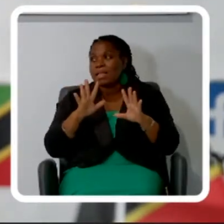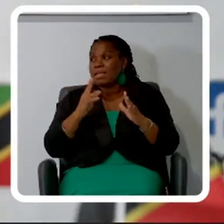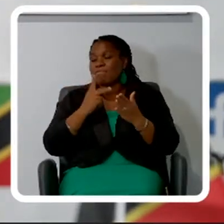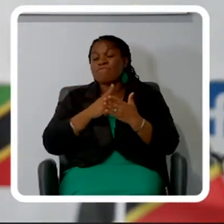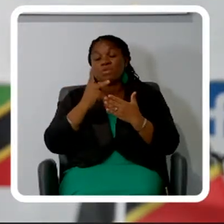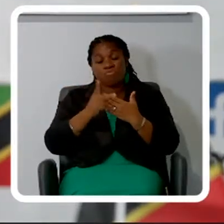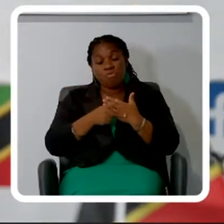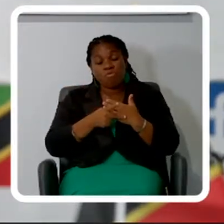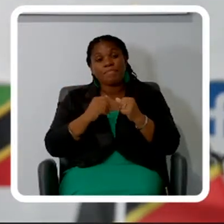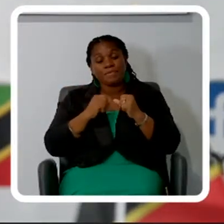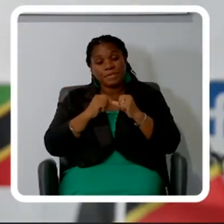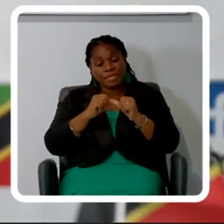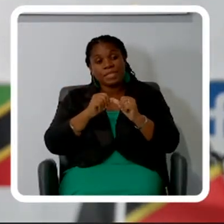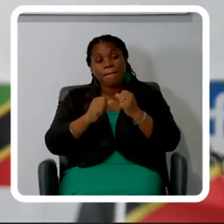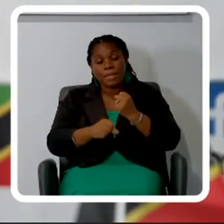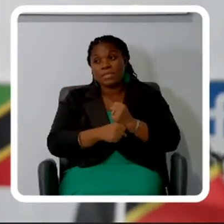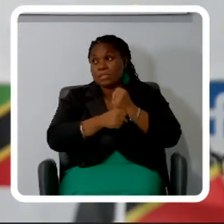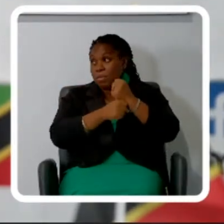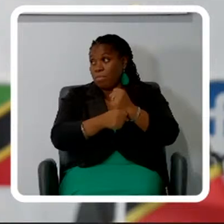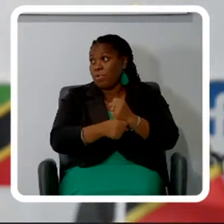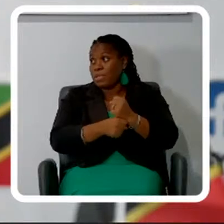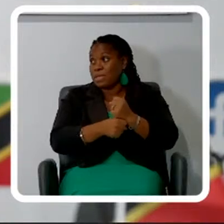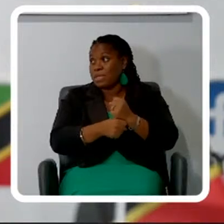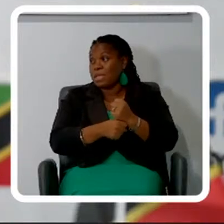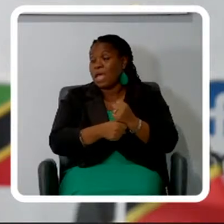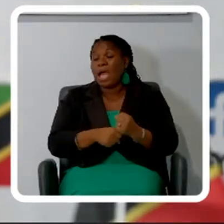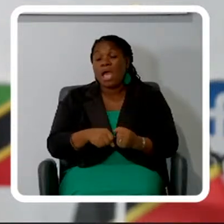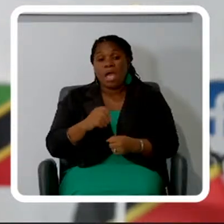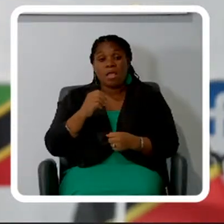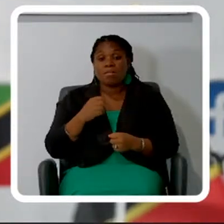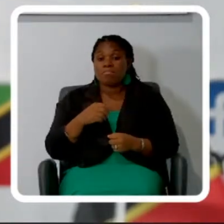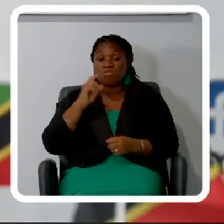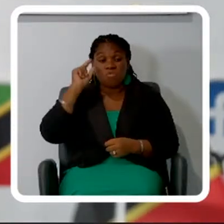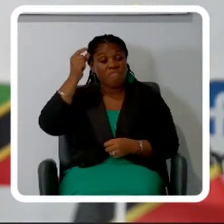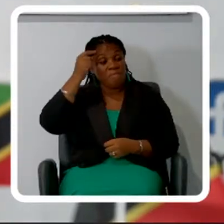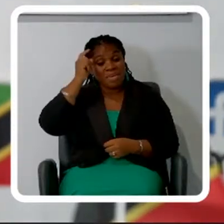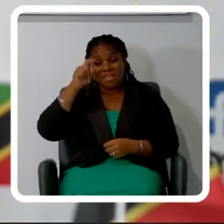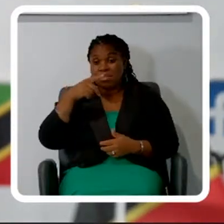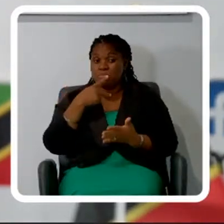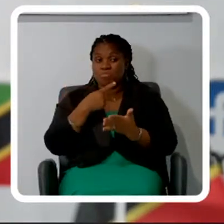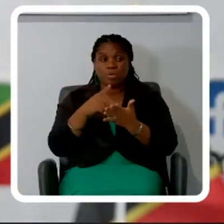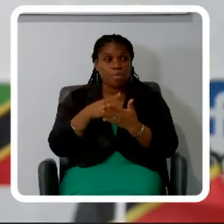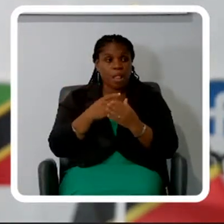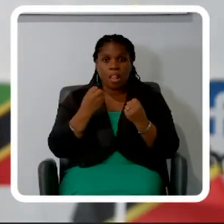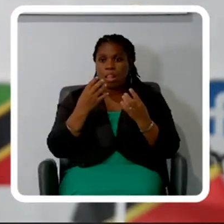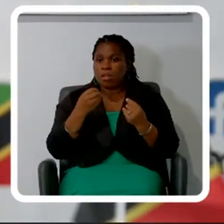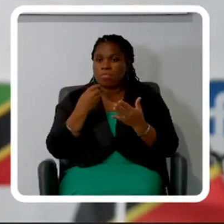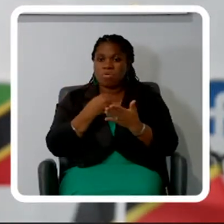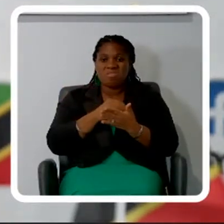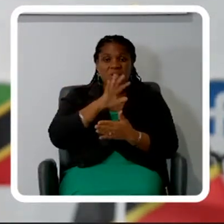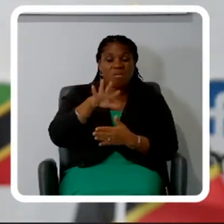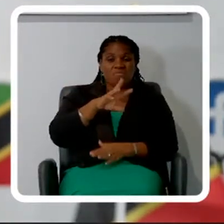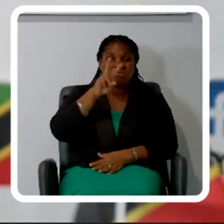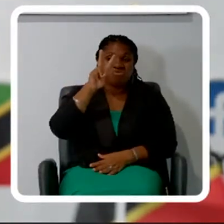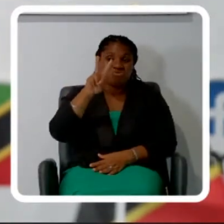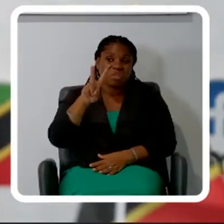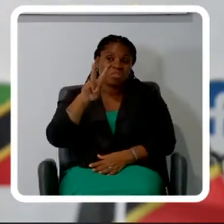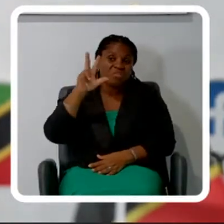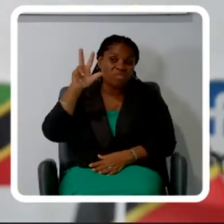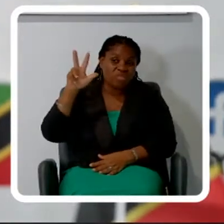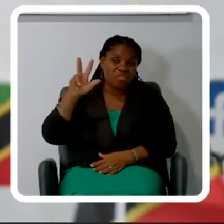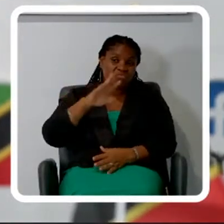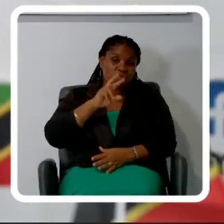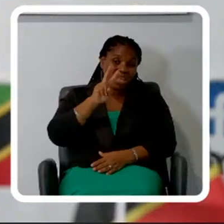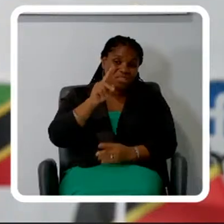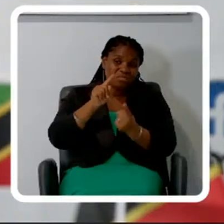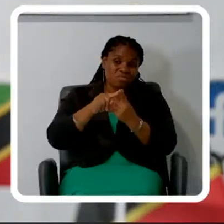being supported and it's costing the government roughly between $25 to $30 million per year. We want